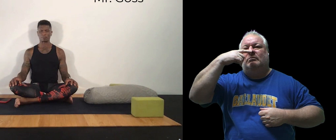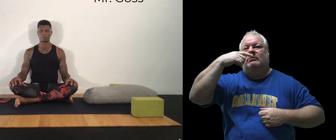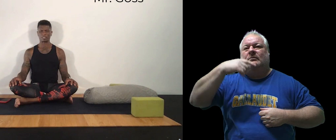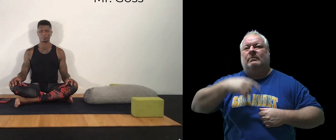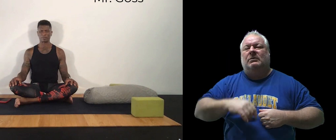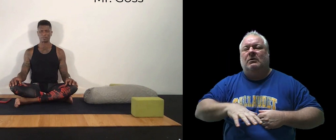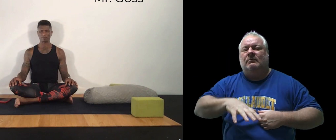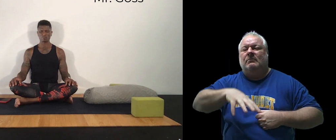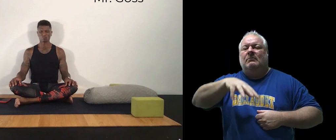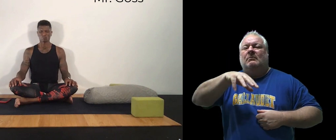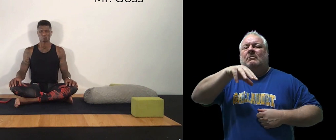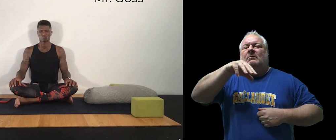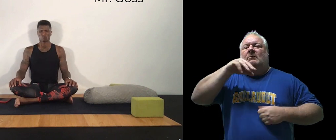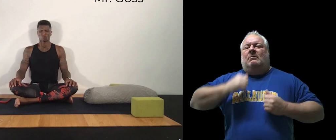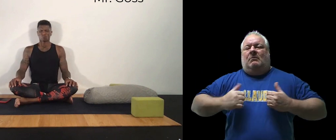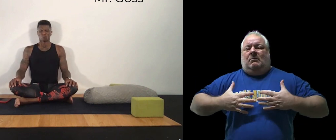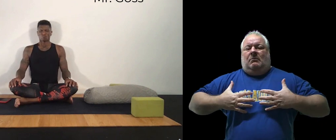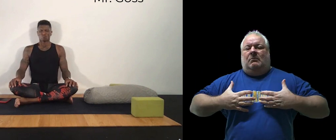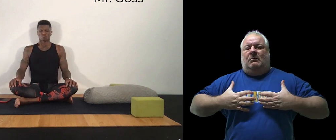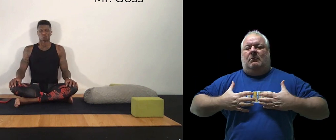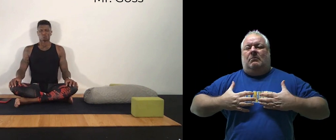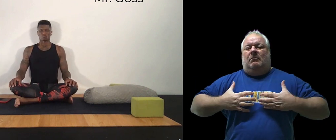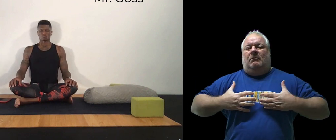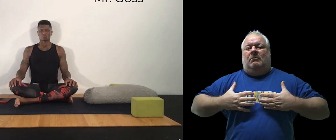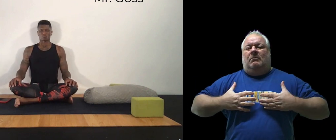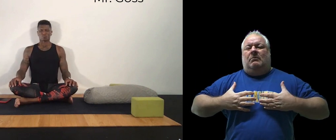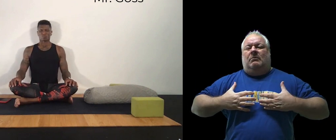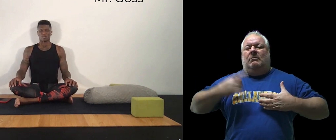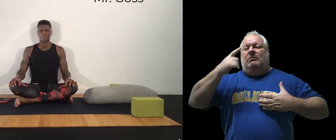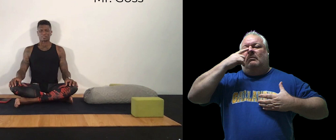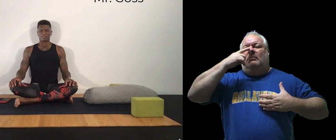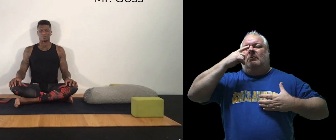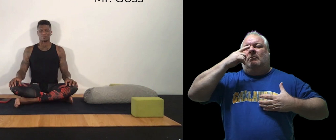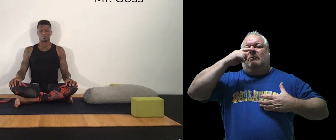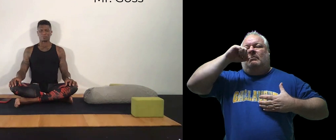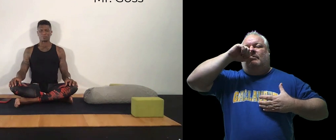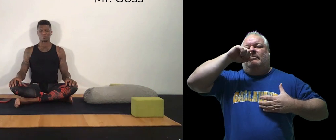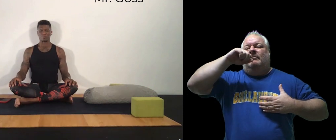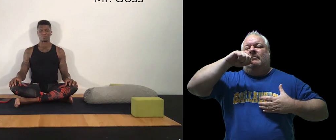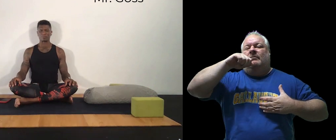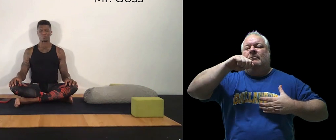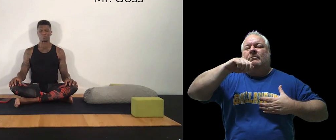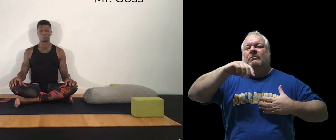Deep breath in. and exhale.